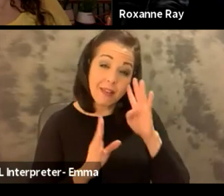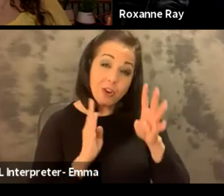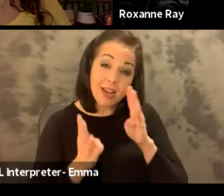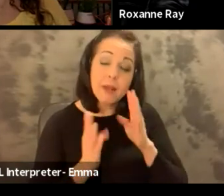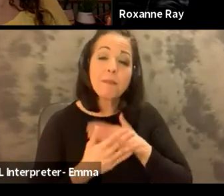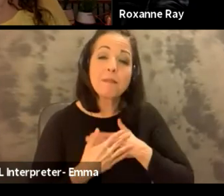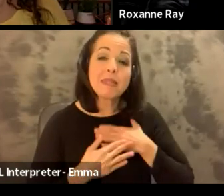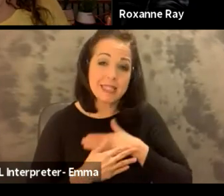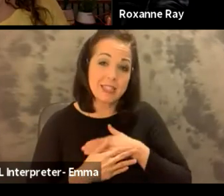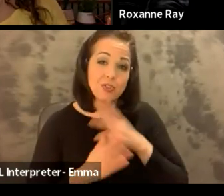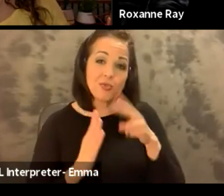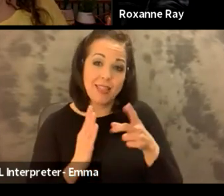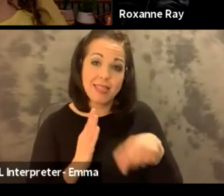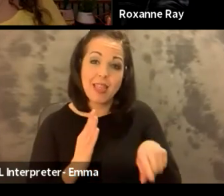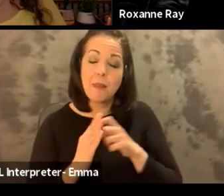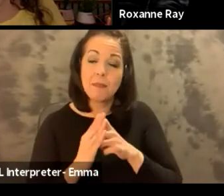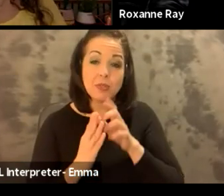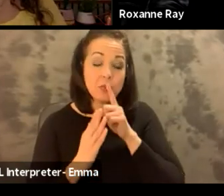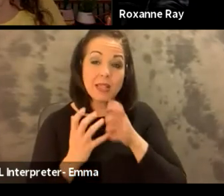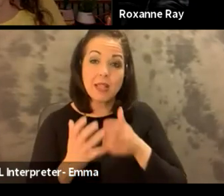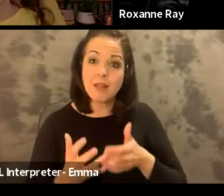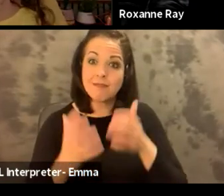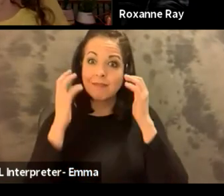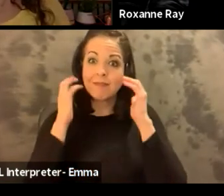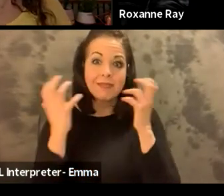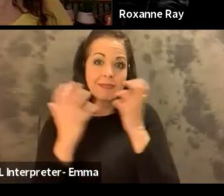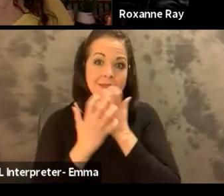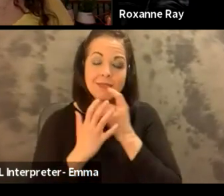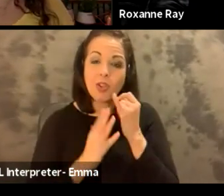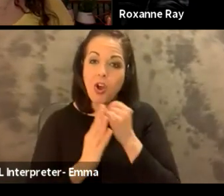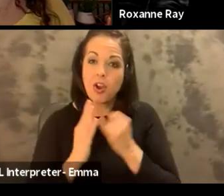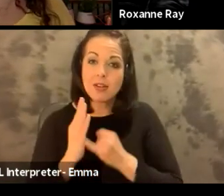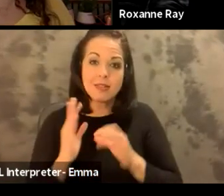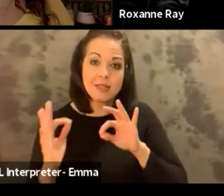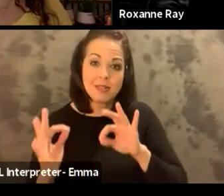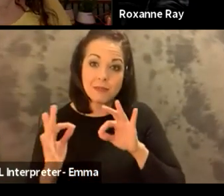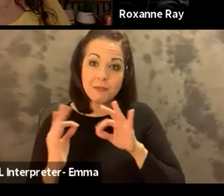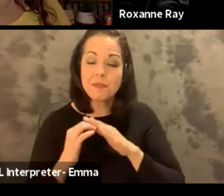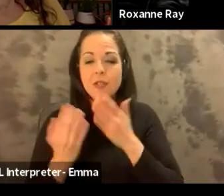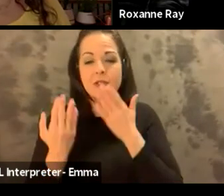just such a feast of artistry. So